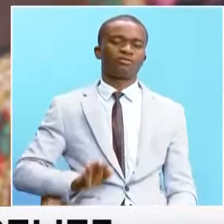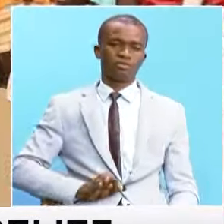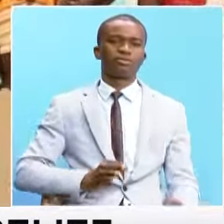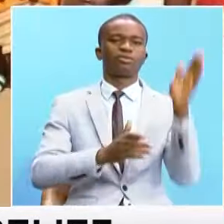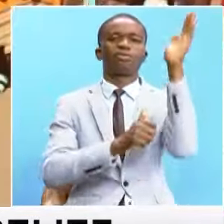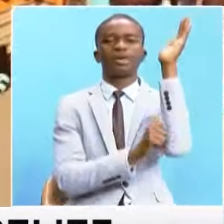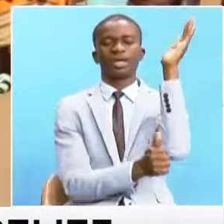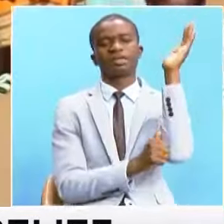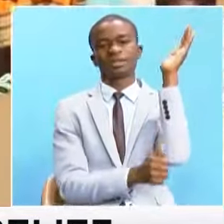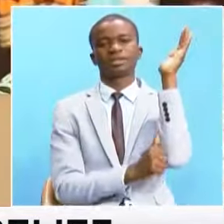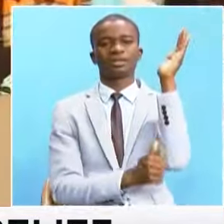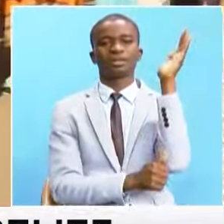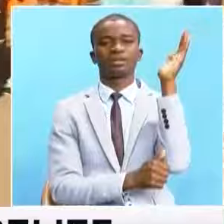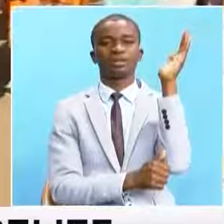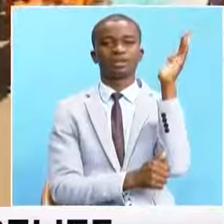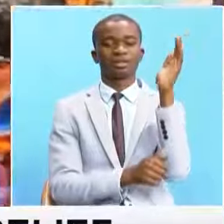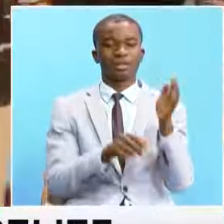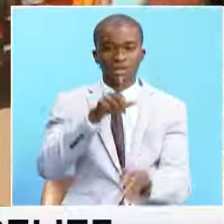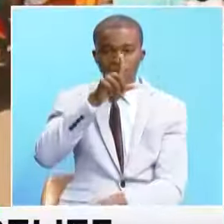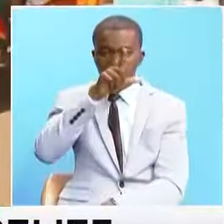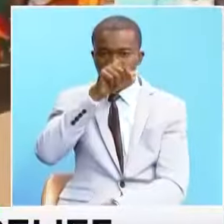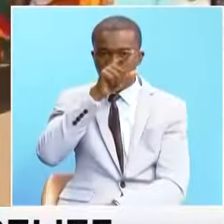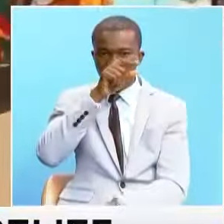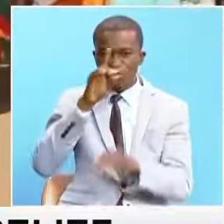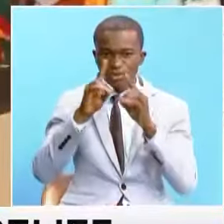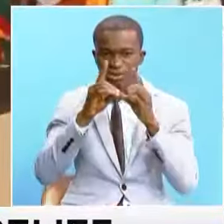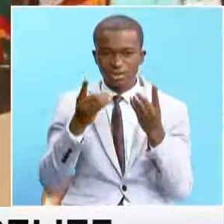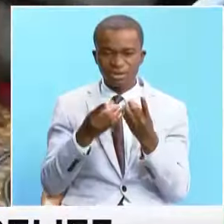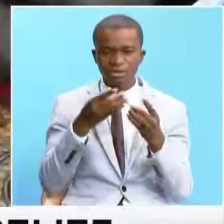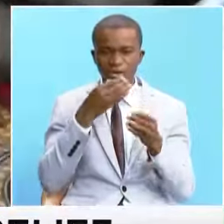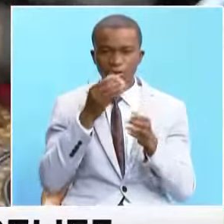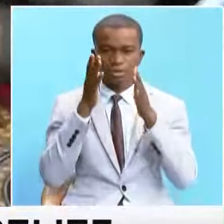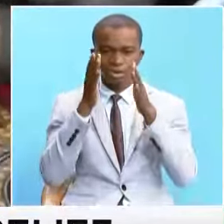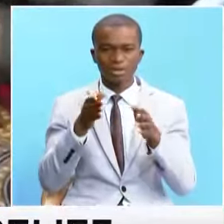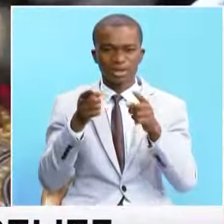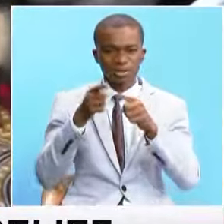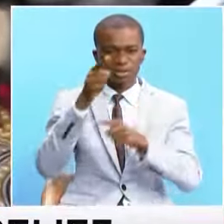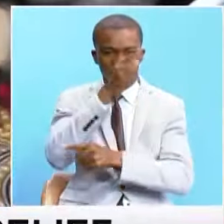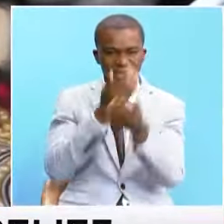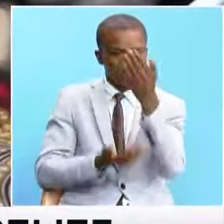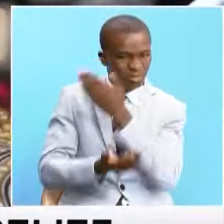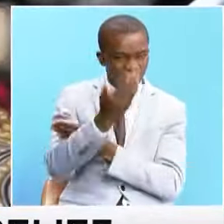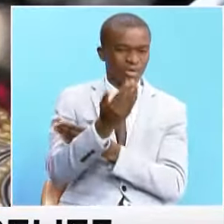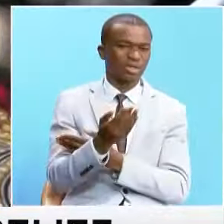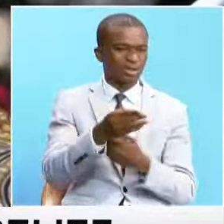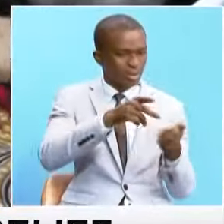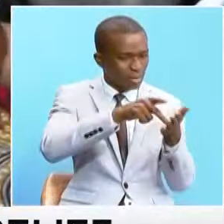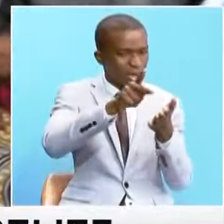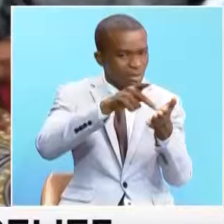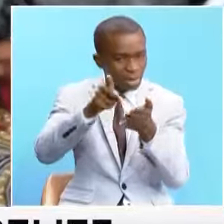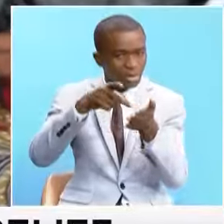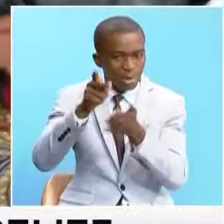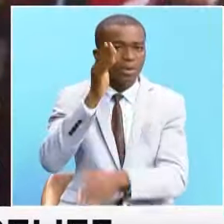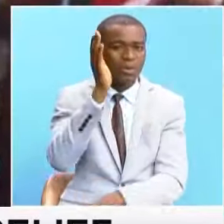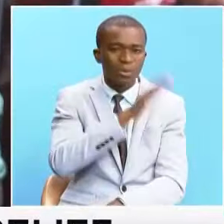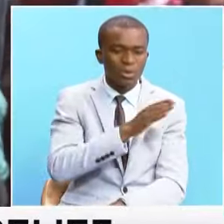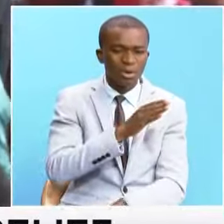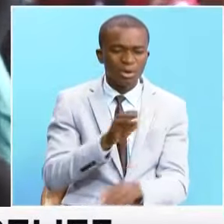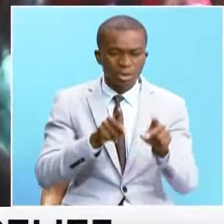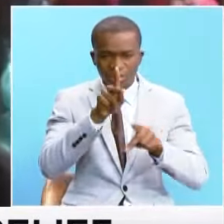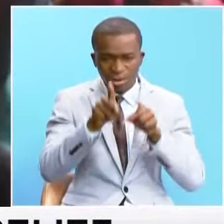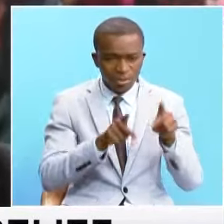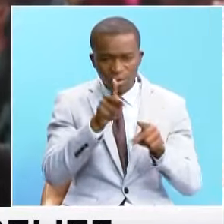program. Livingstone District Commissioner Eunice Nawa this morning flagged off the payment of money to over 6,000 residents